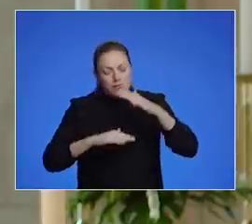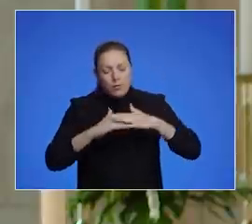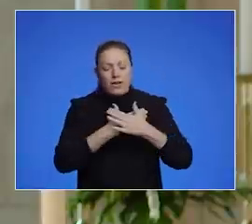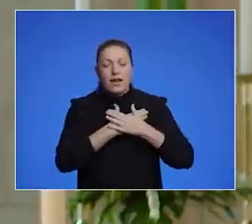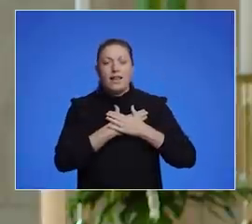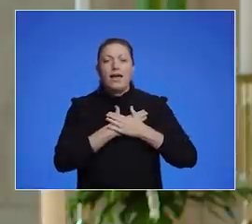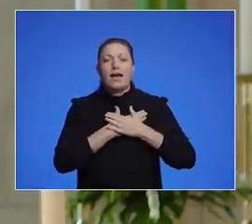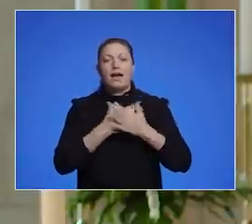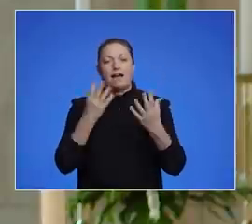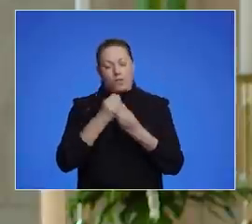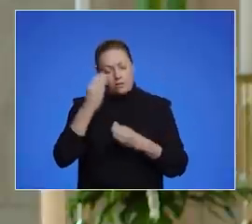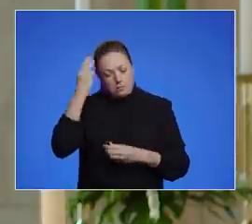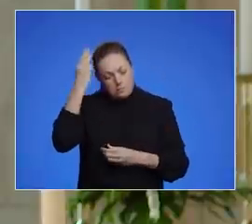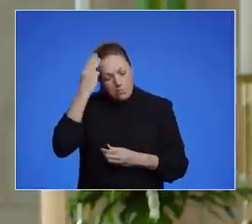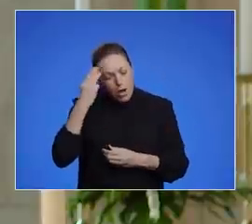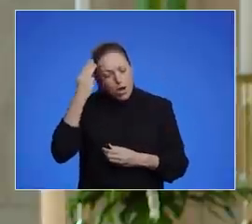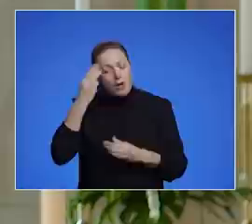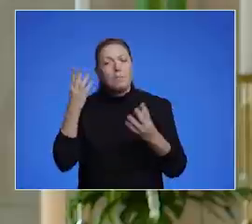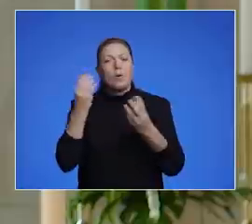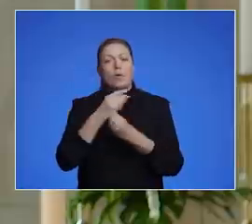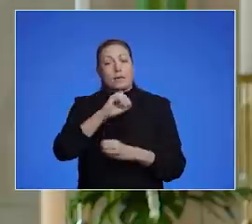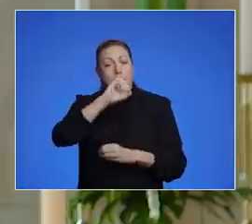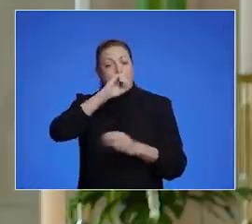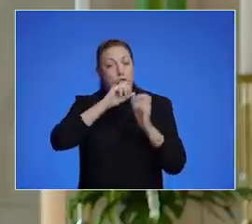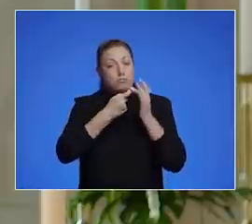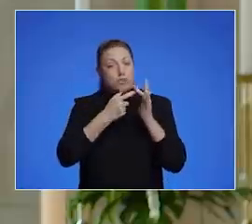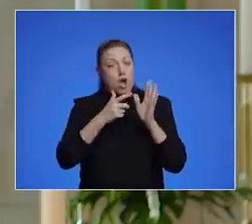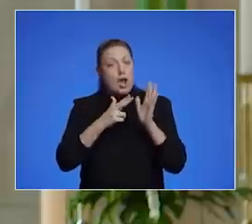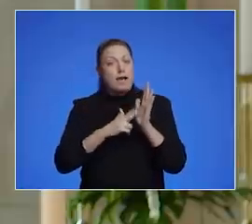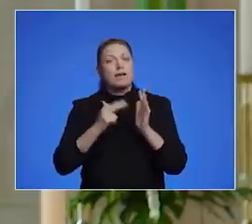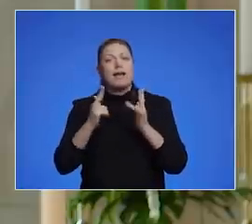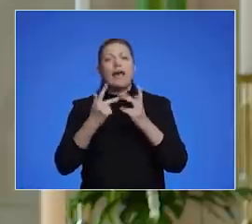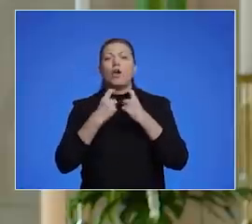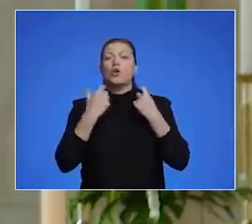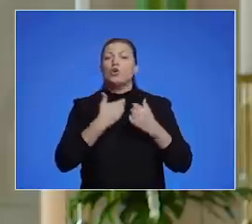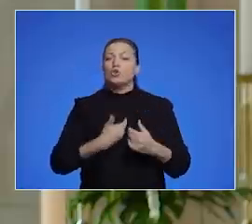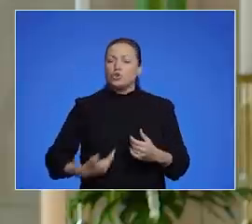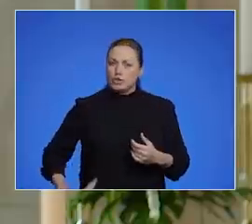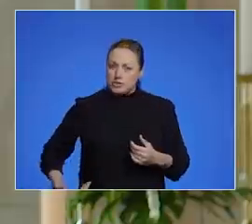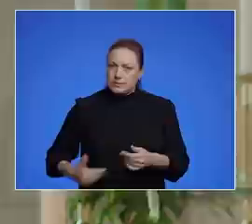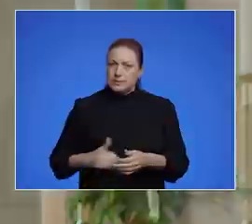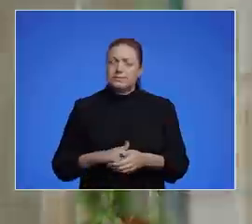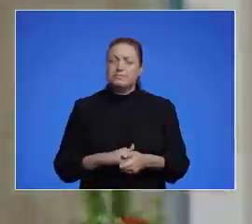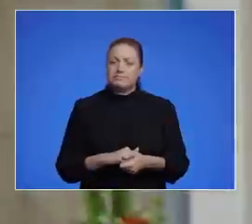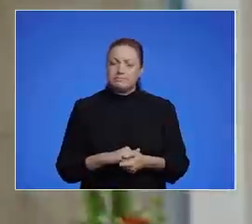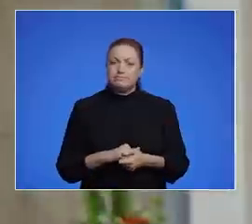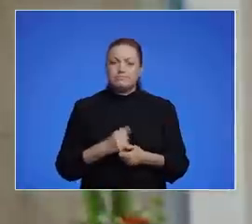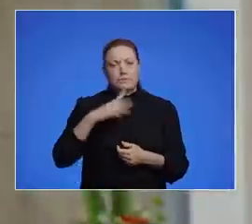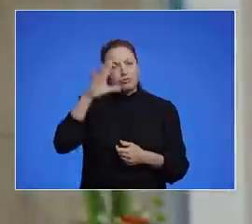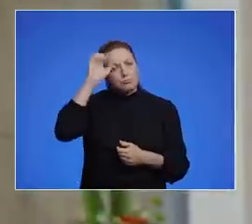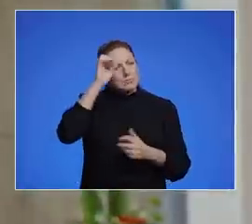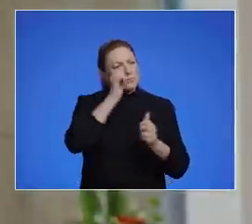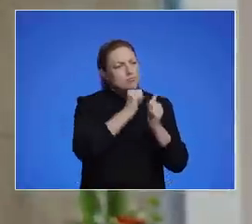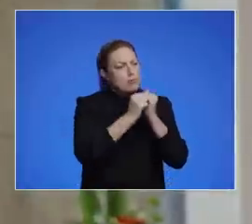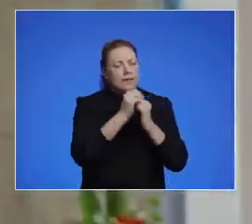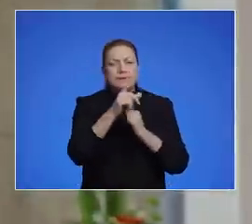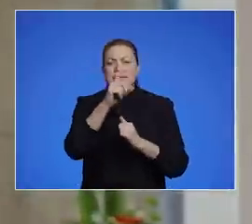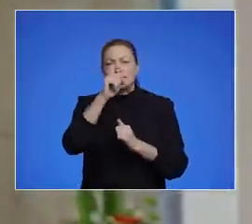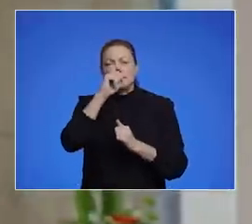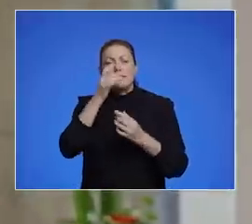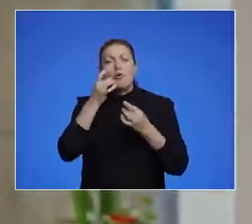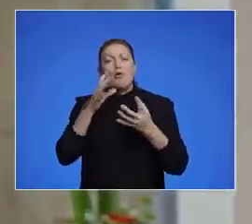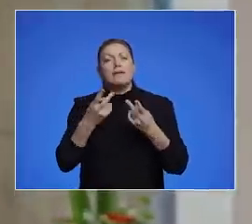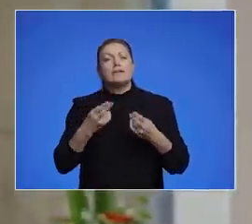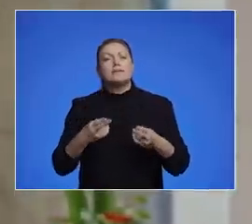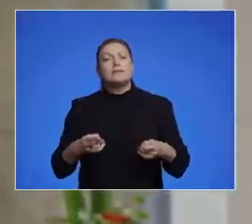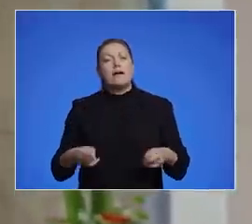fullness of charity, together with Francis, our Pope, with Brian, our Bishop, and all the clergy. Remember also our brothers